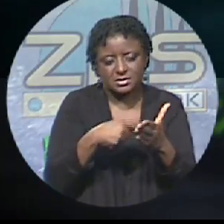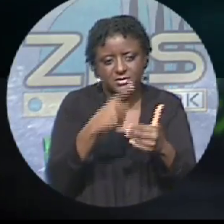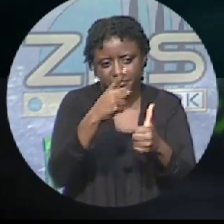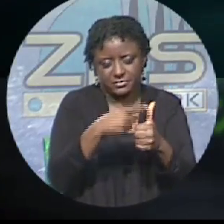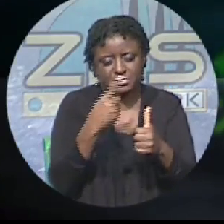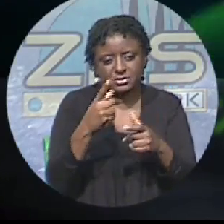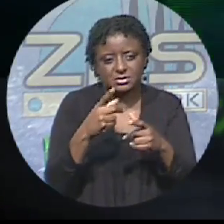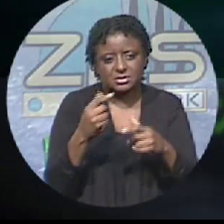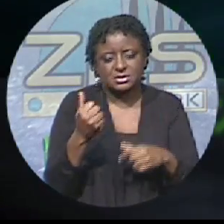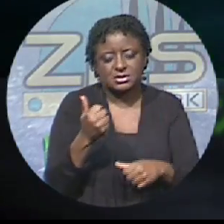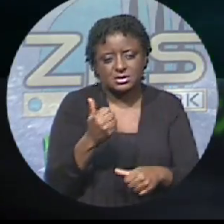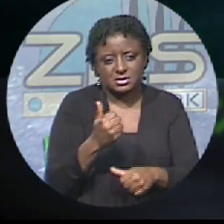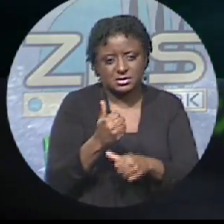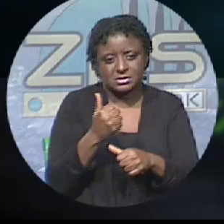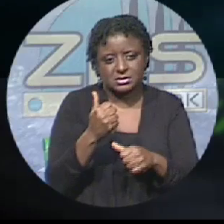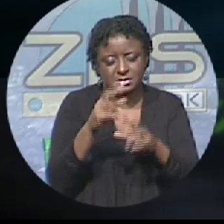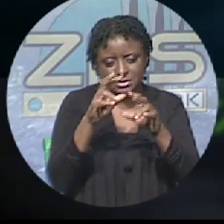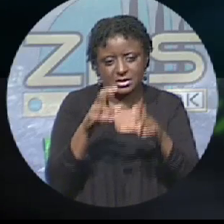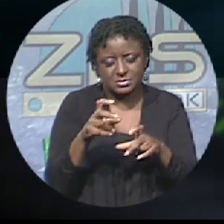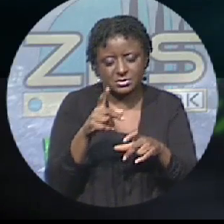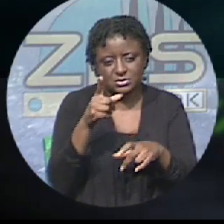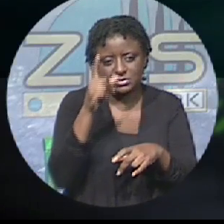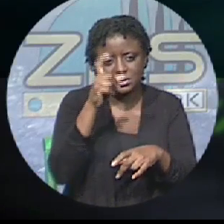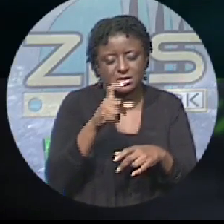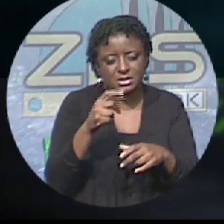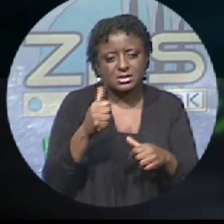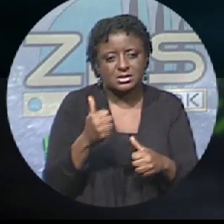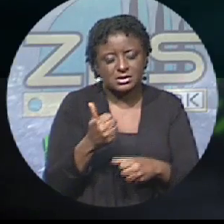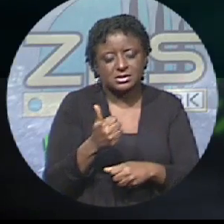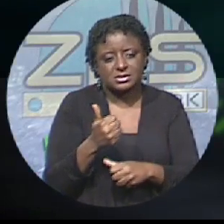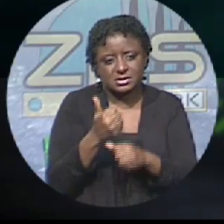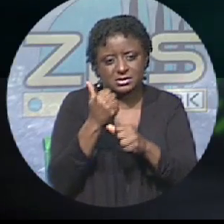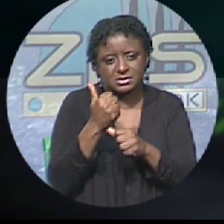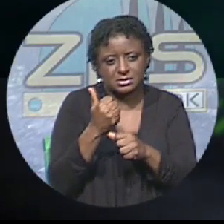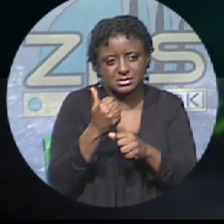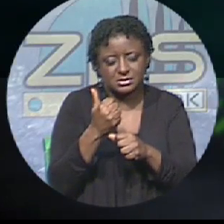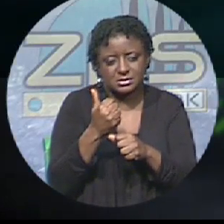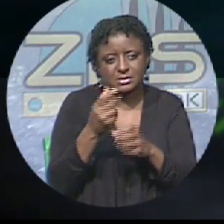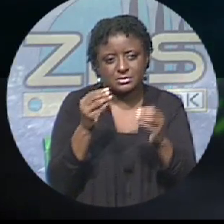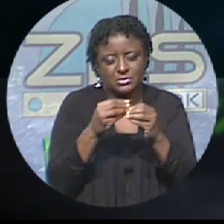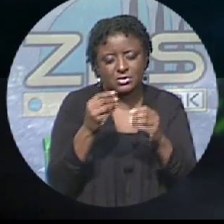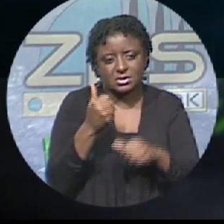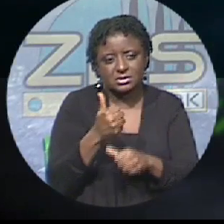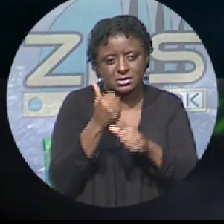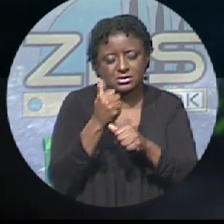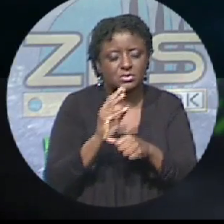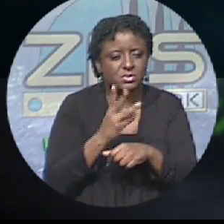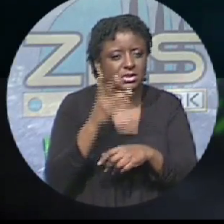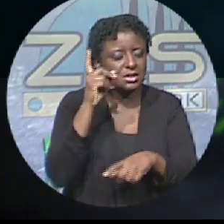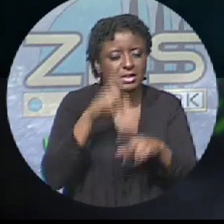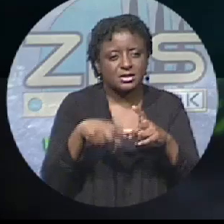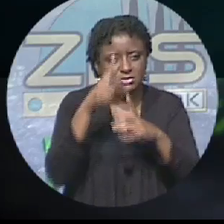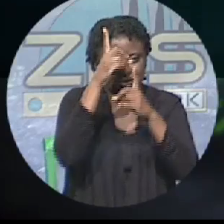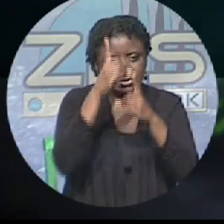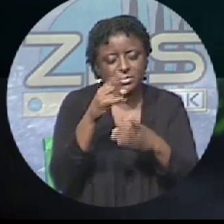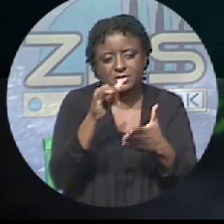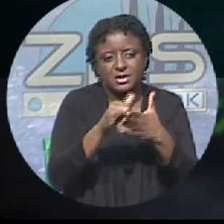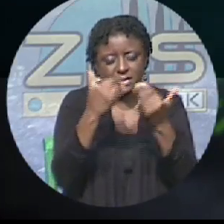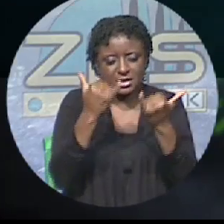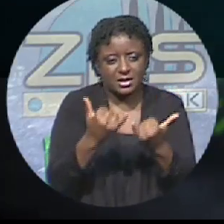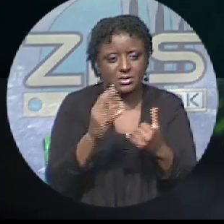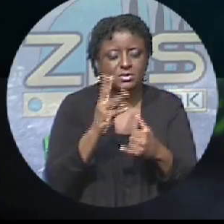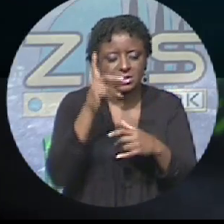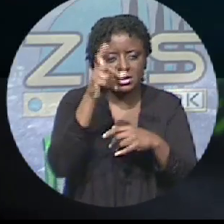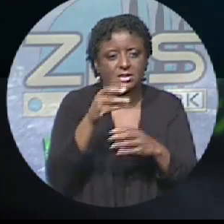need assistance from CARELAC? We have not been able to say that at this point in time. We should hopefully know when we get some further information